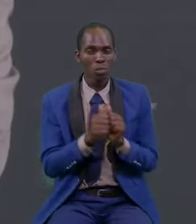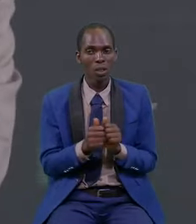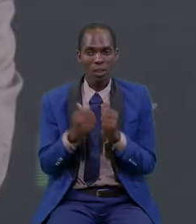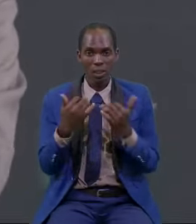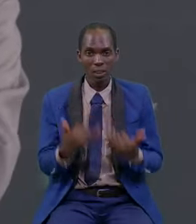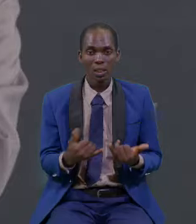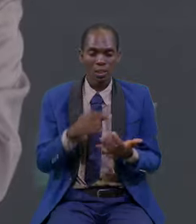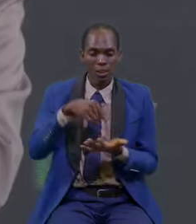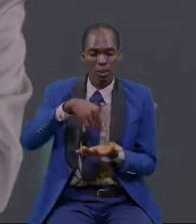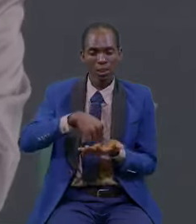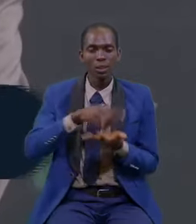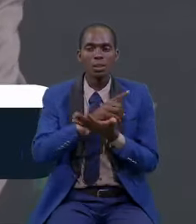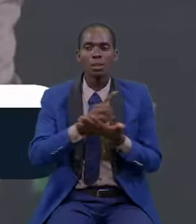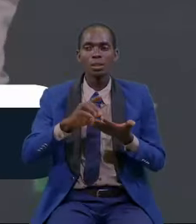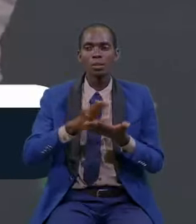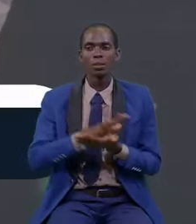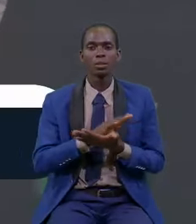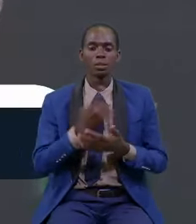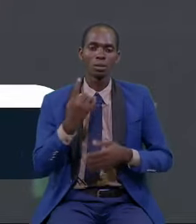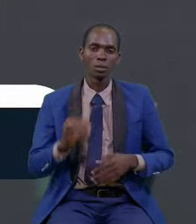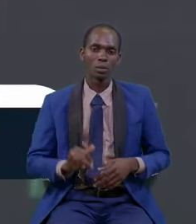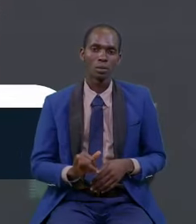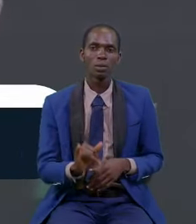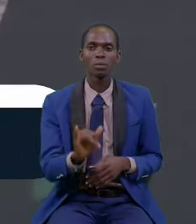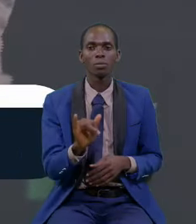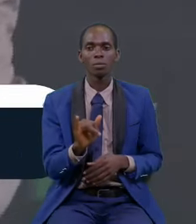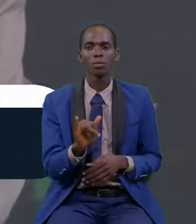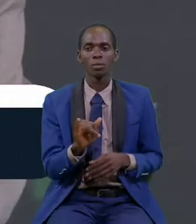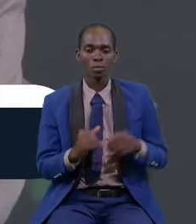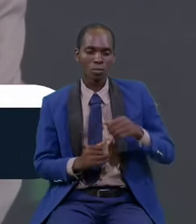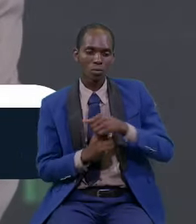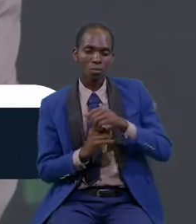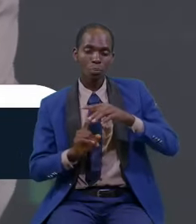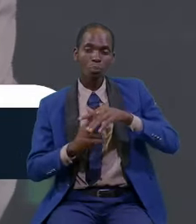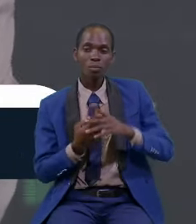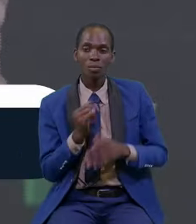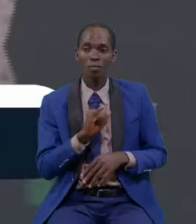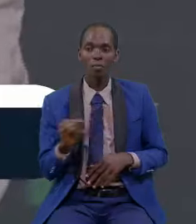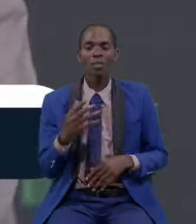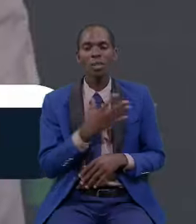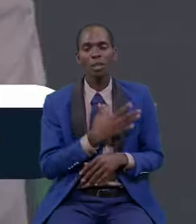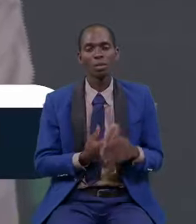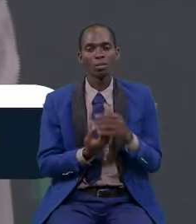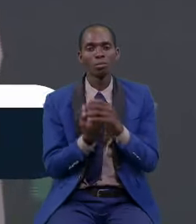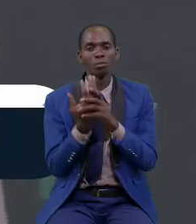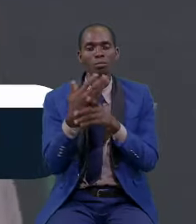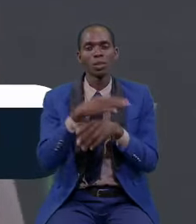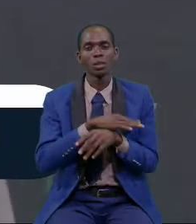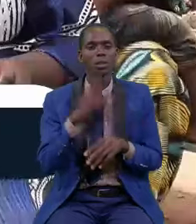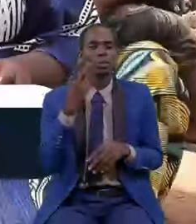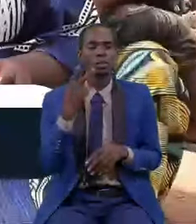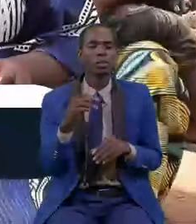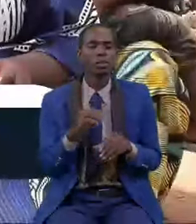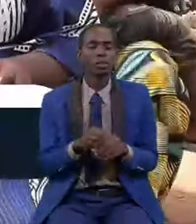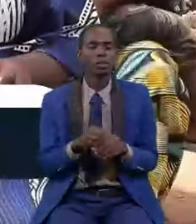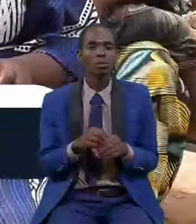divine, everlasting foundation and fountain. We're looking at three things in